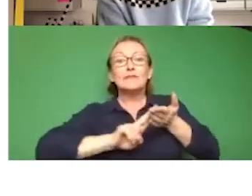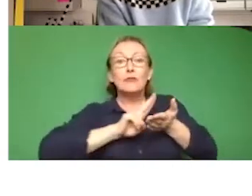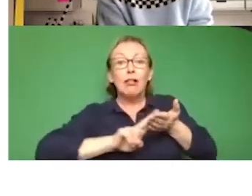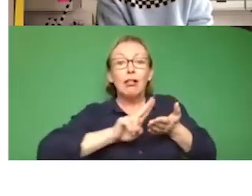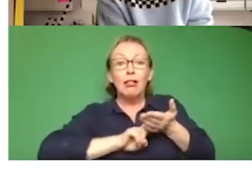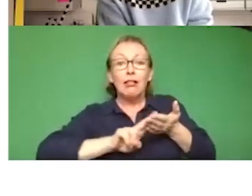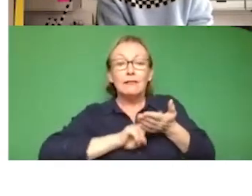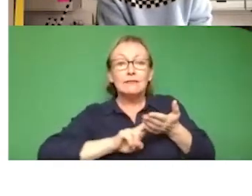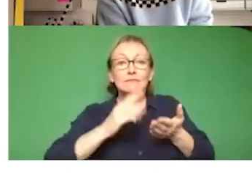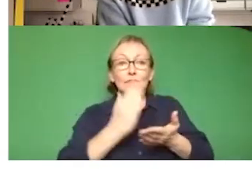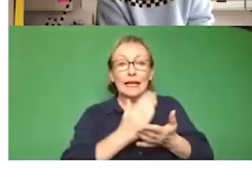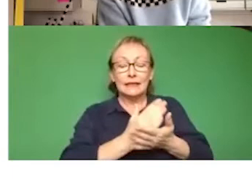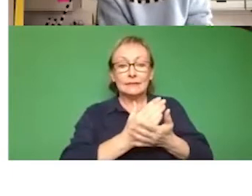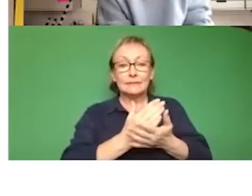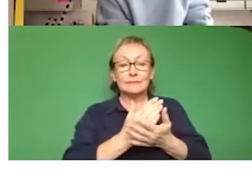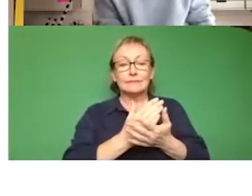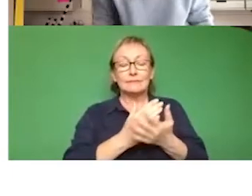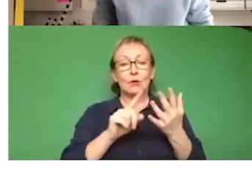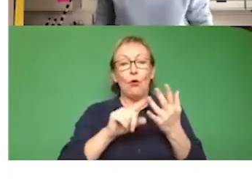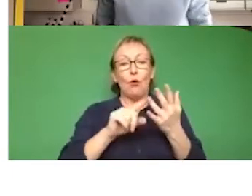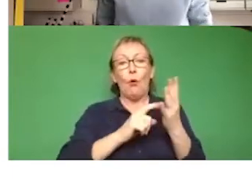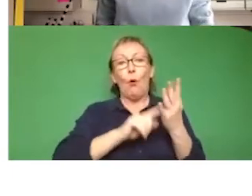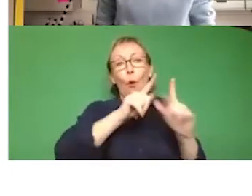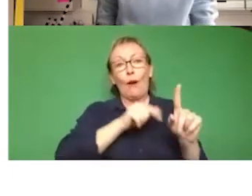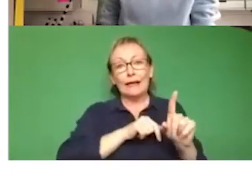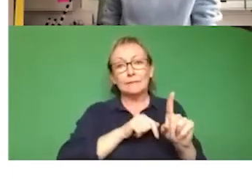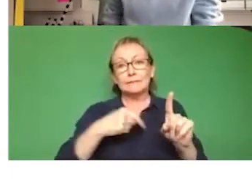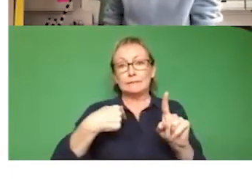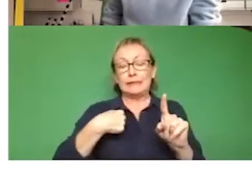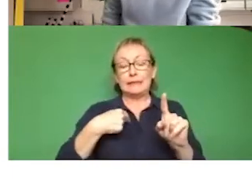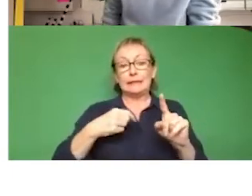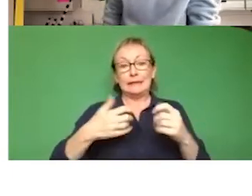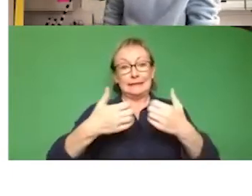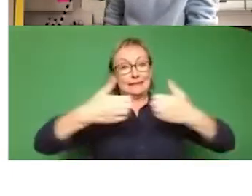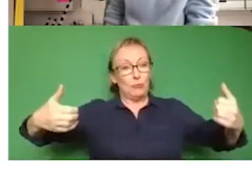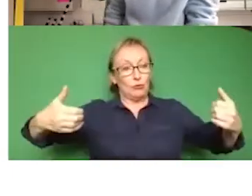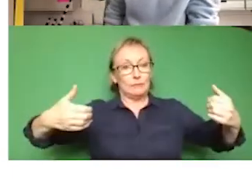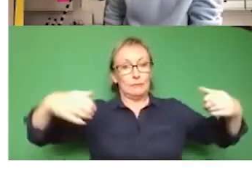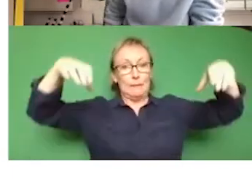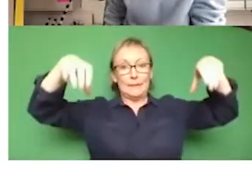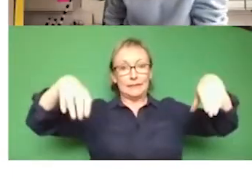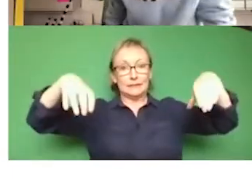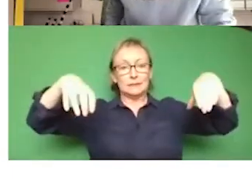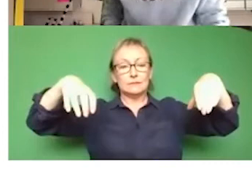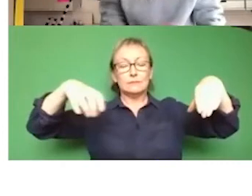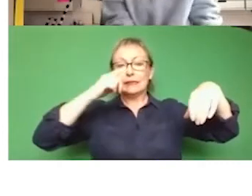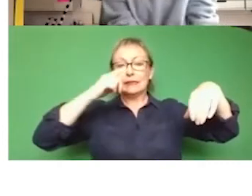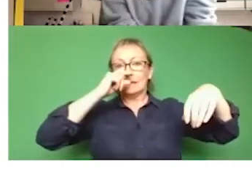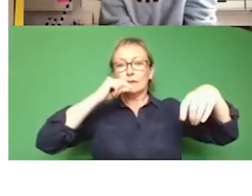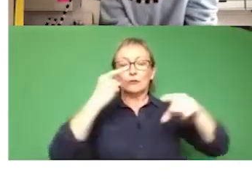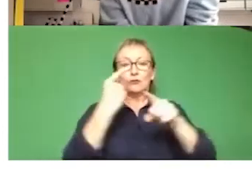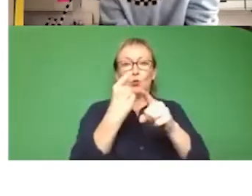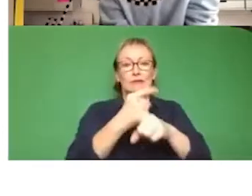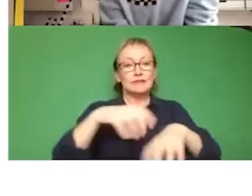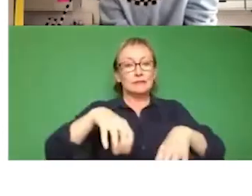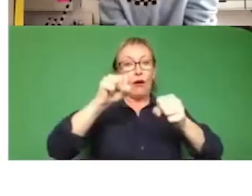between Aurélie and I, even though we are in two separate cities. Yeah, just we sort of have a chat at the beginning of the season as